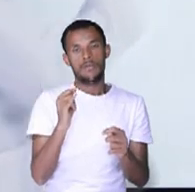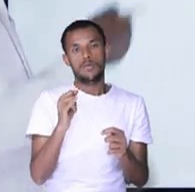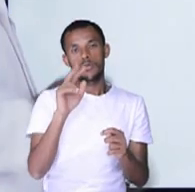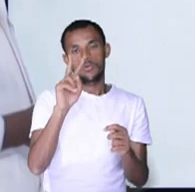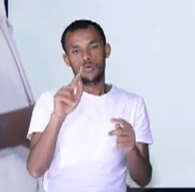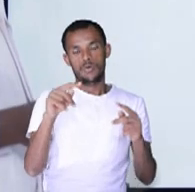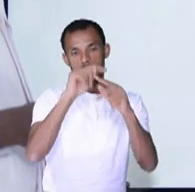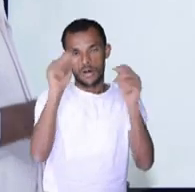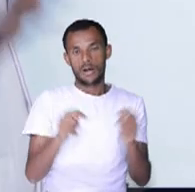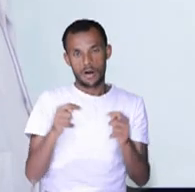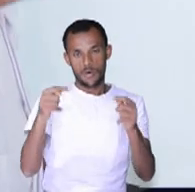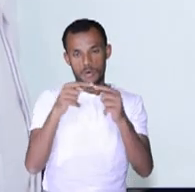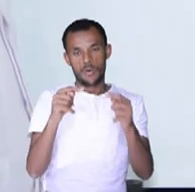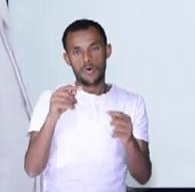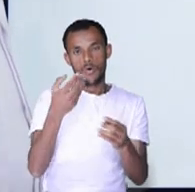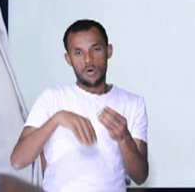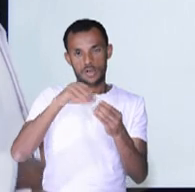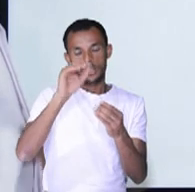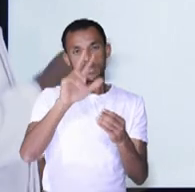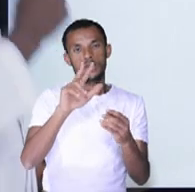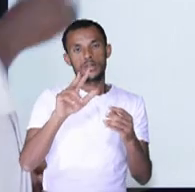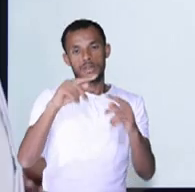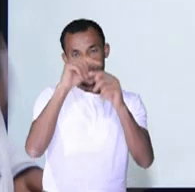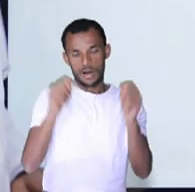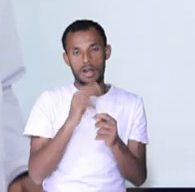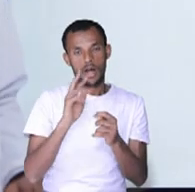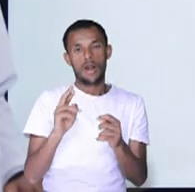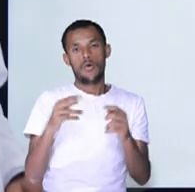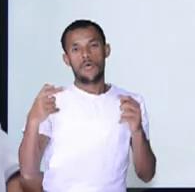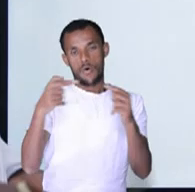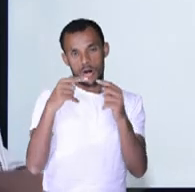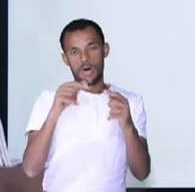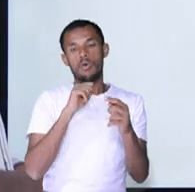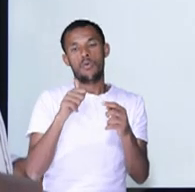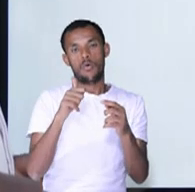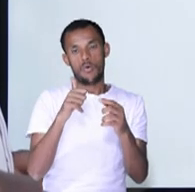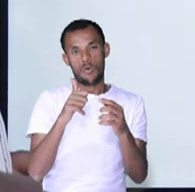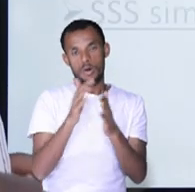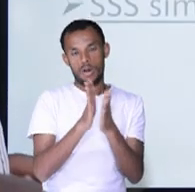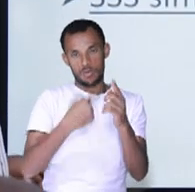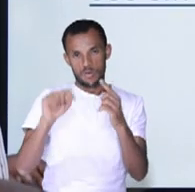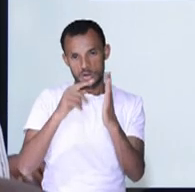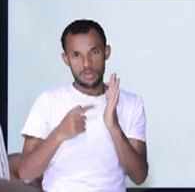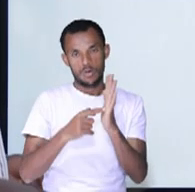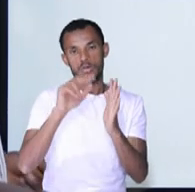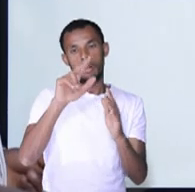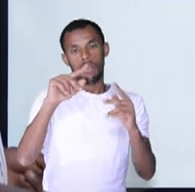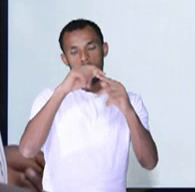two triangles are congruent, meaning all three angles are also congruent, but no need to show all three triangles.